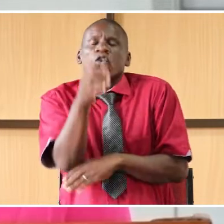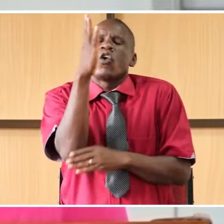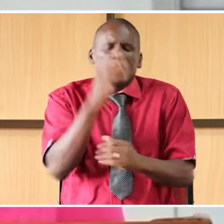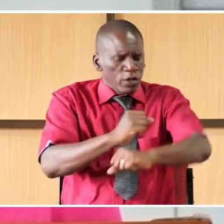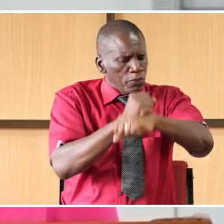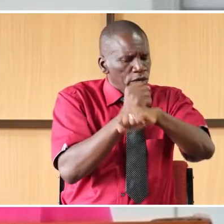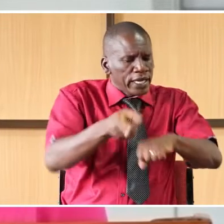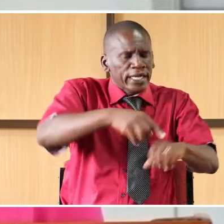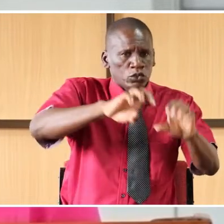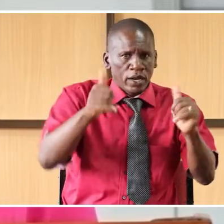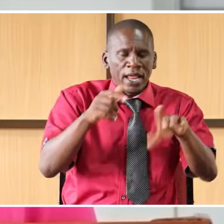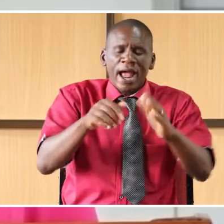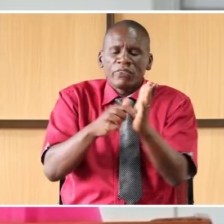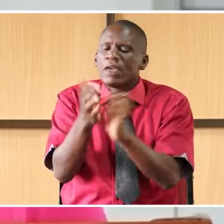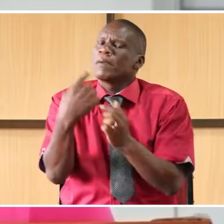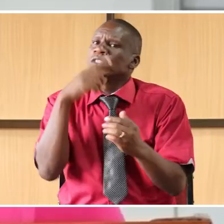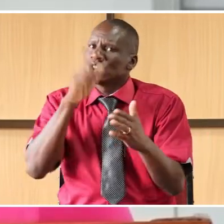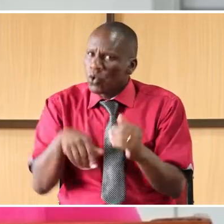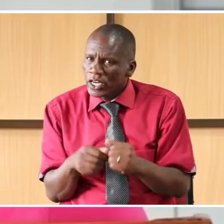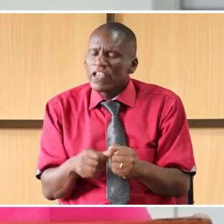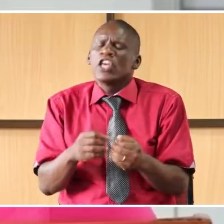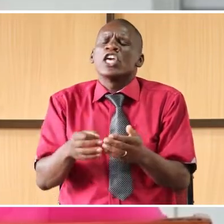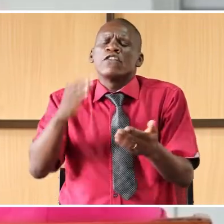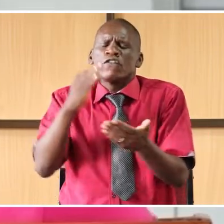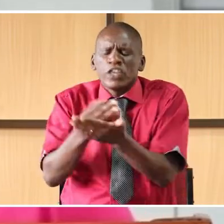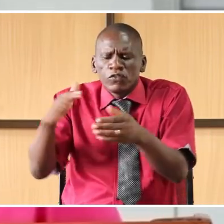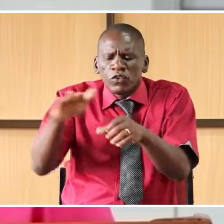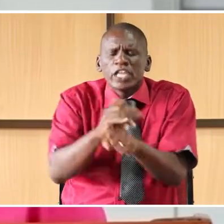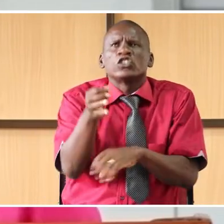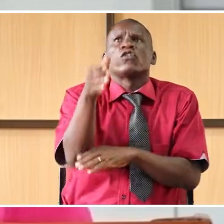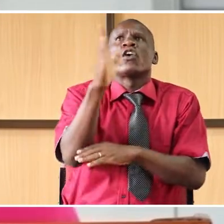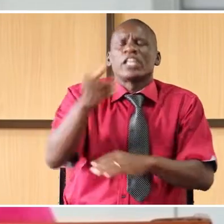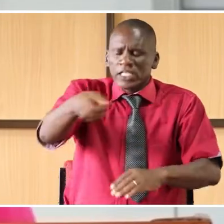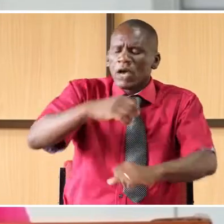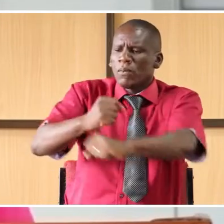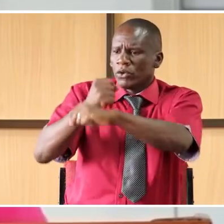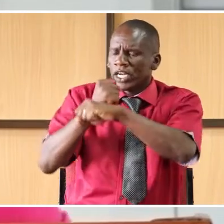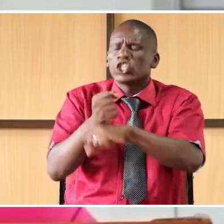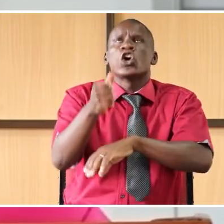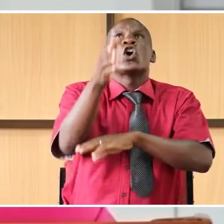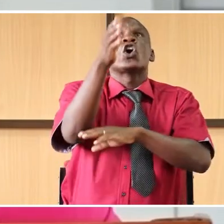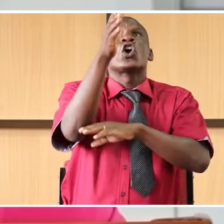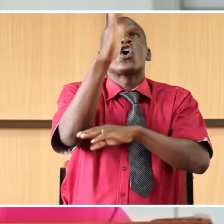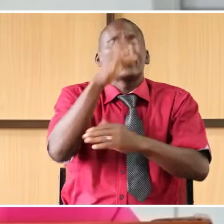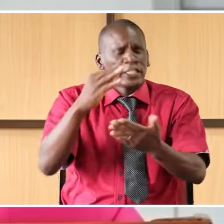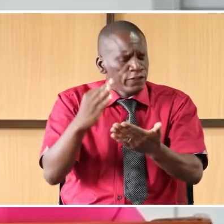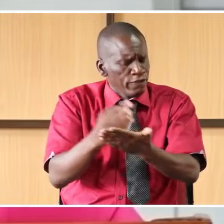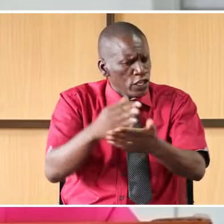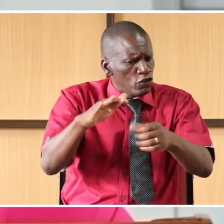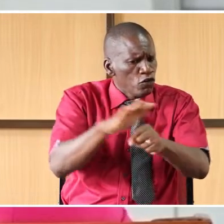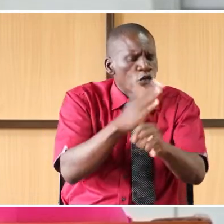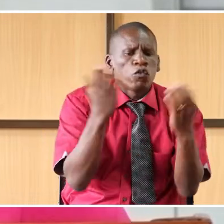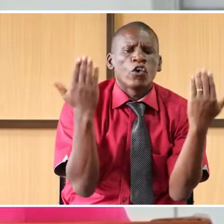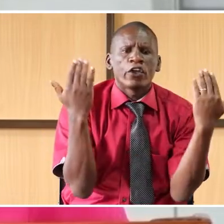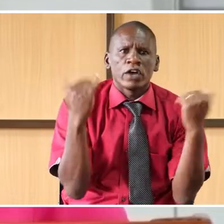refuge. And the Bible says, and his faithfulness is our shield. God is faithful